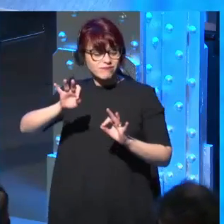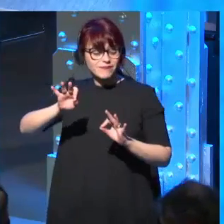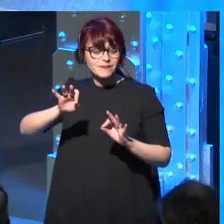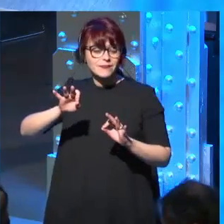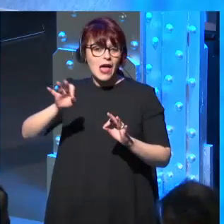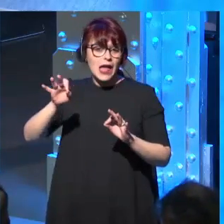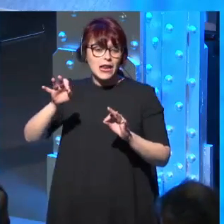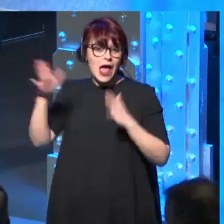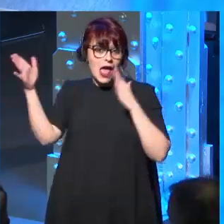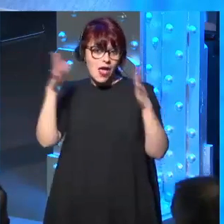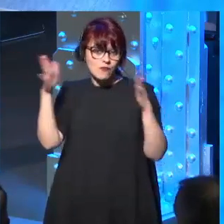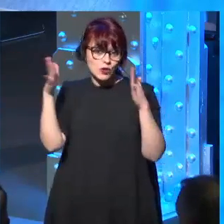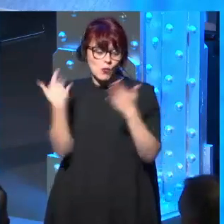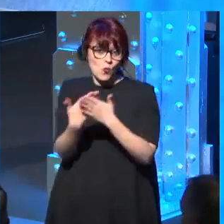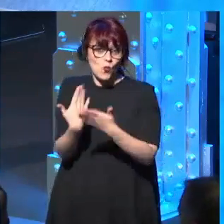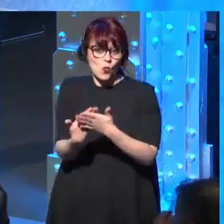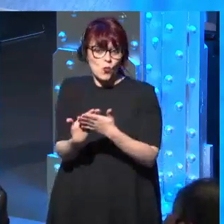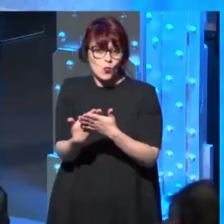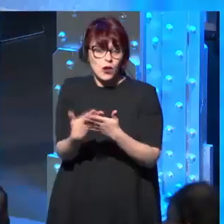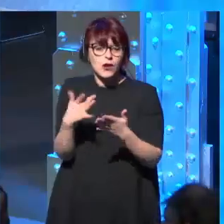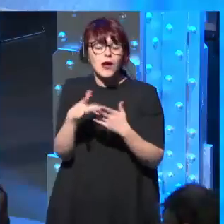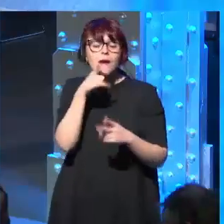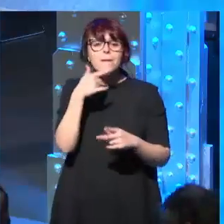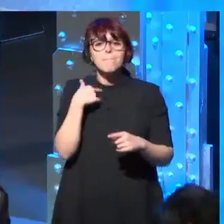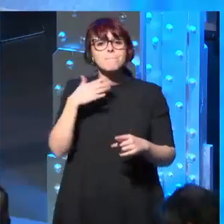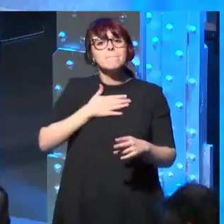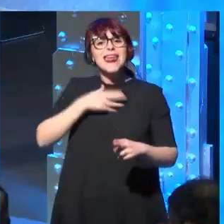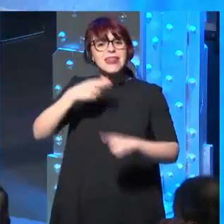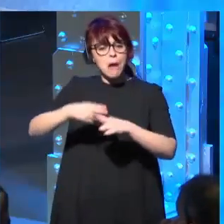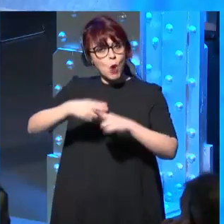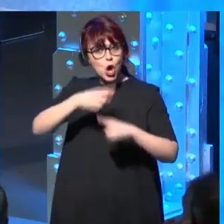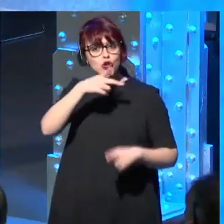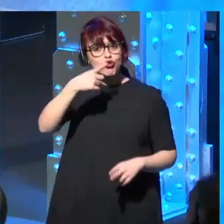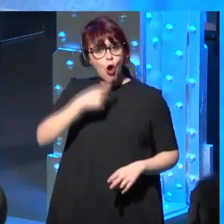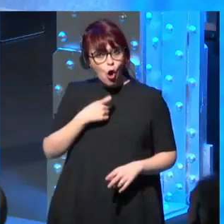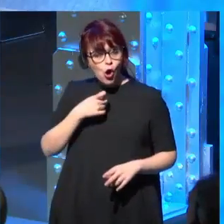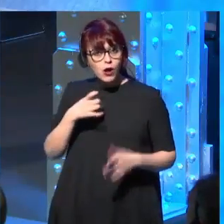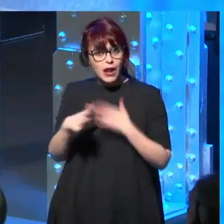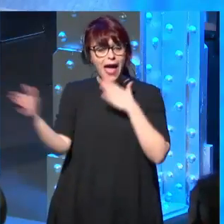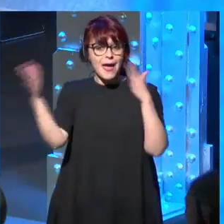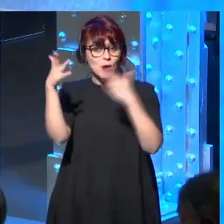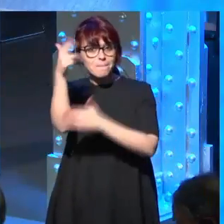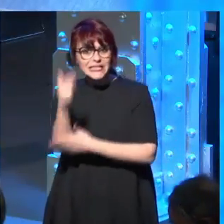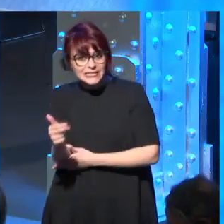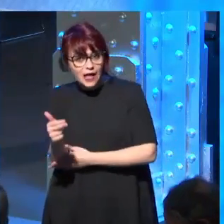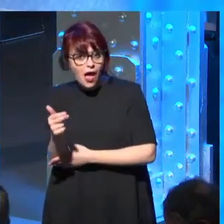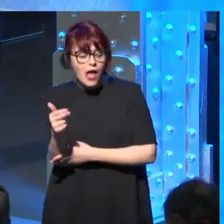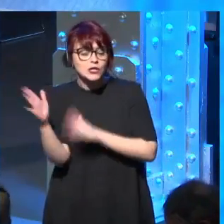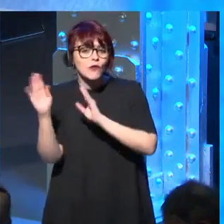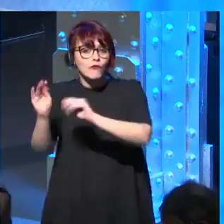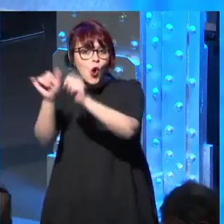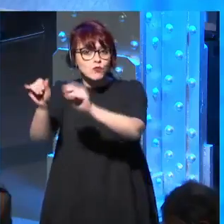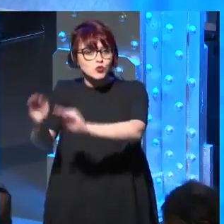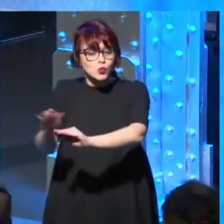are the same years. And I thought about all this, that El Bosco was doing those